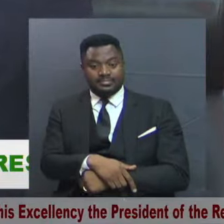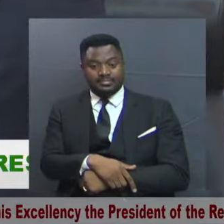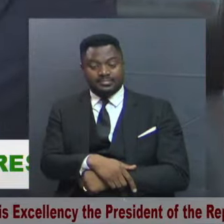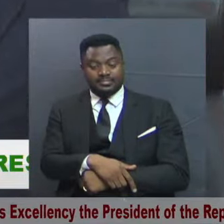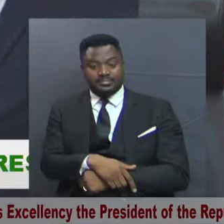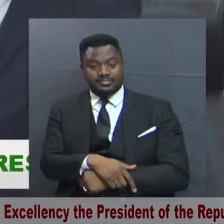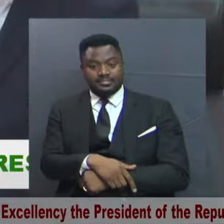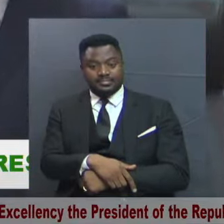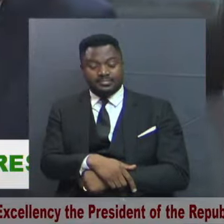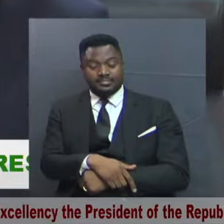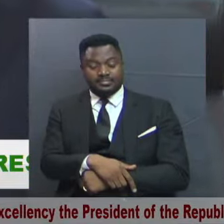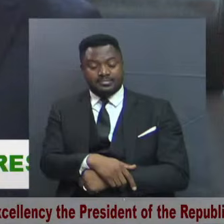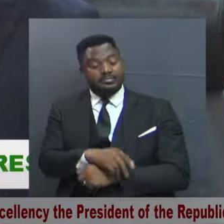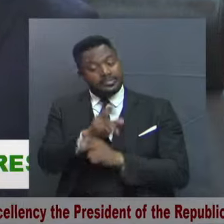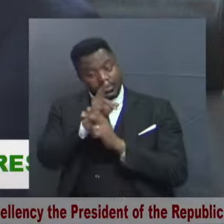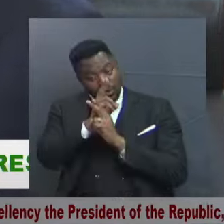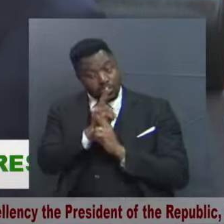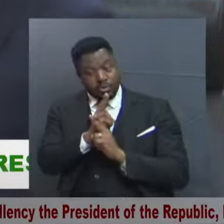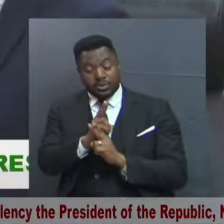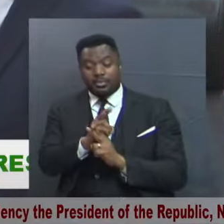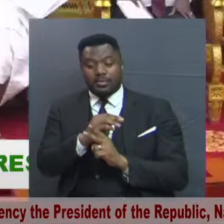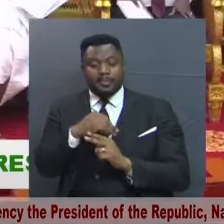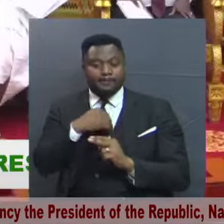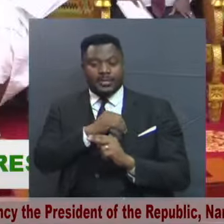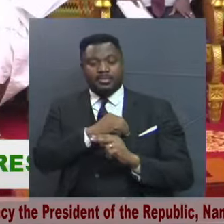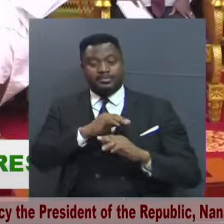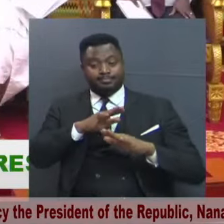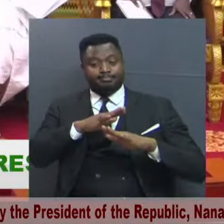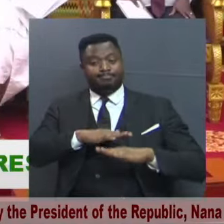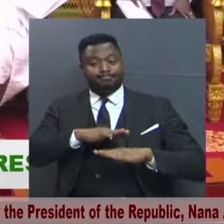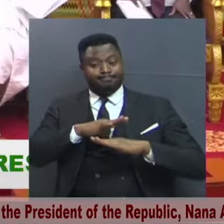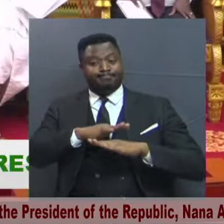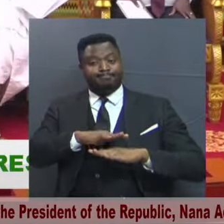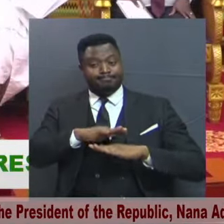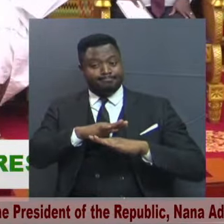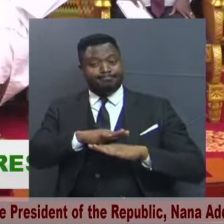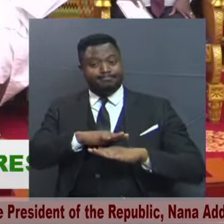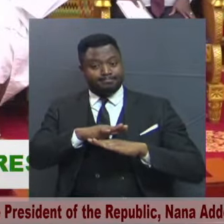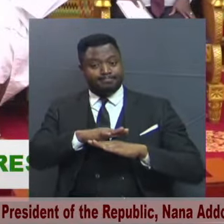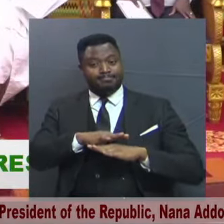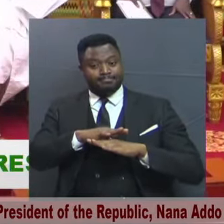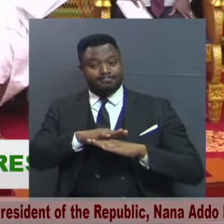assets honorable members honorable members honorable